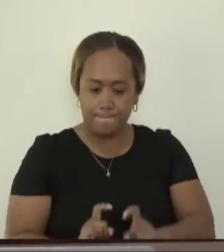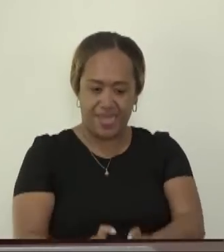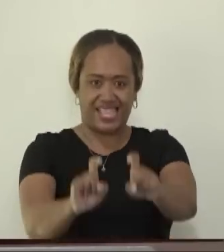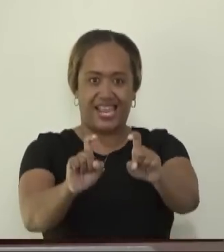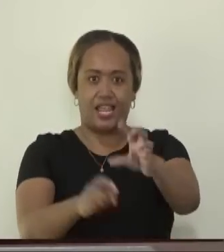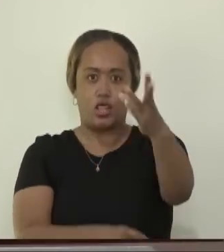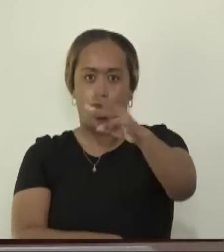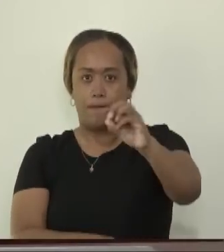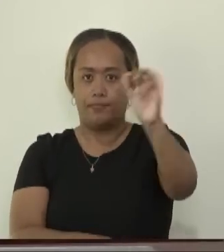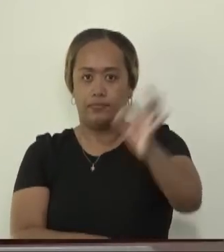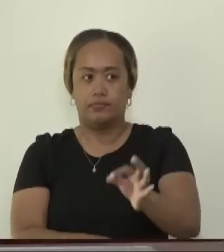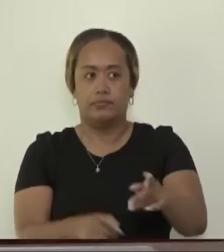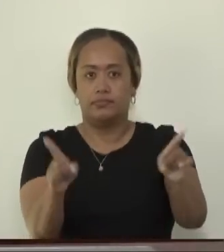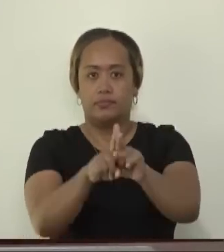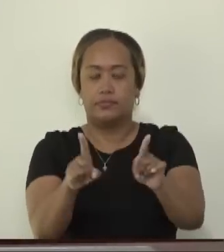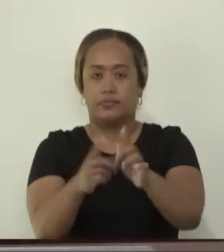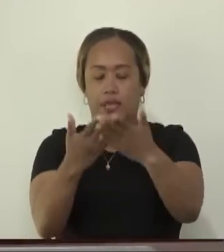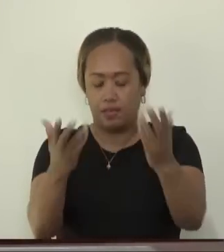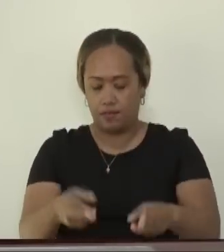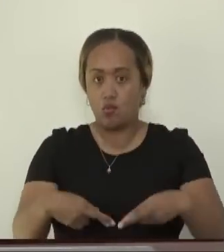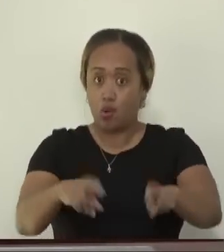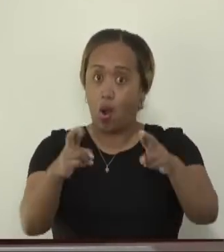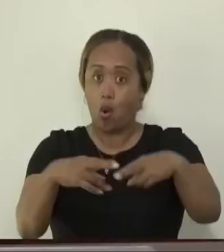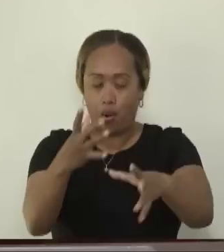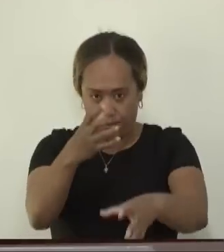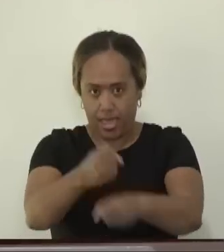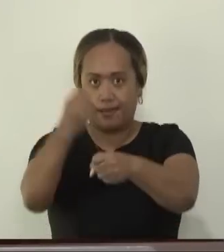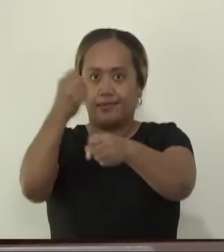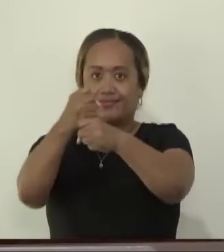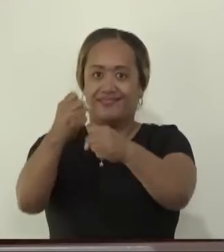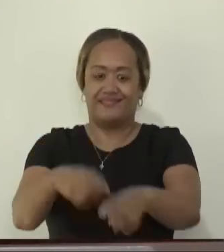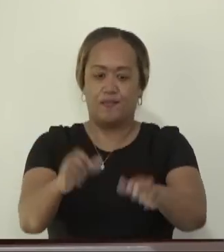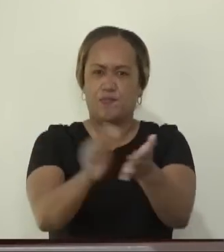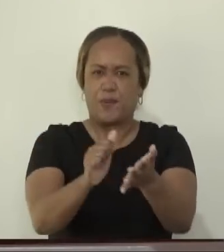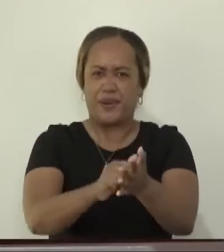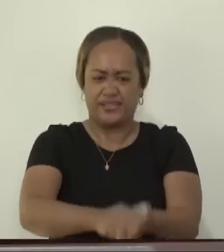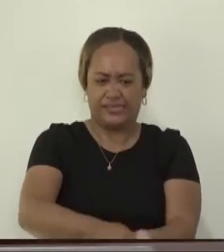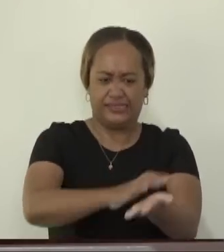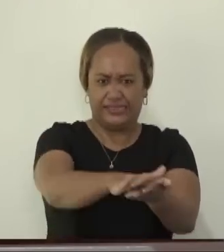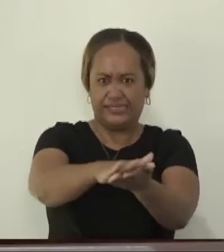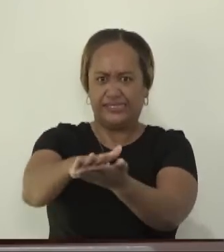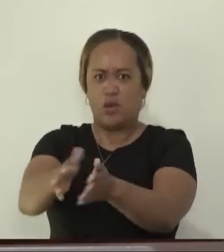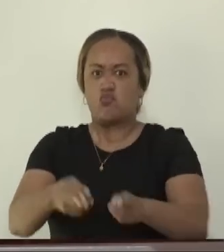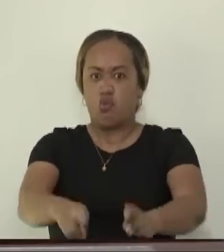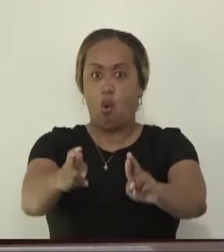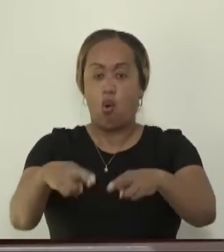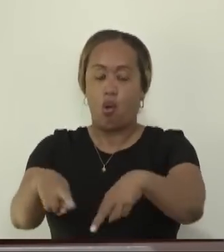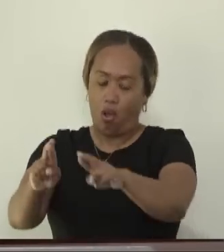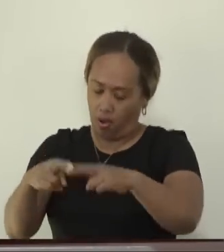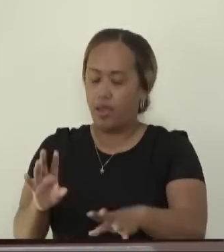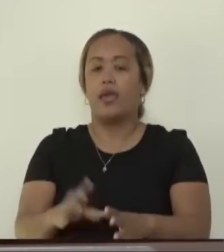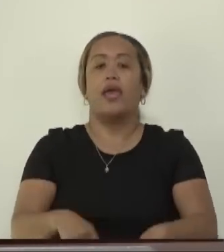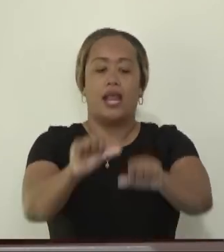70. Rural roads will be upgraded so that rural economy and agriculture performance